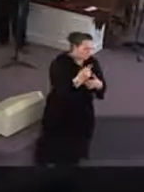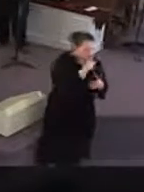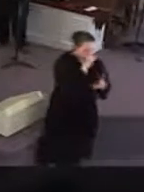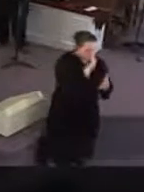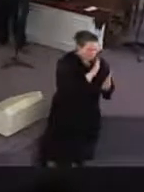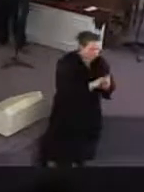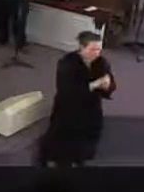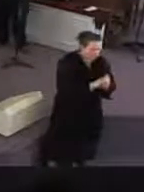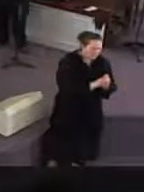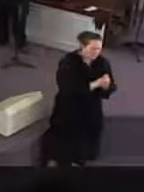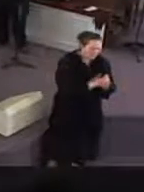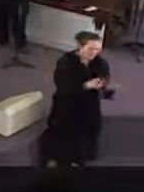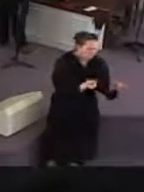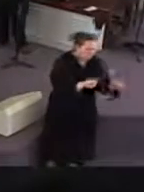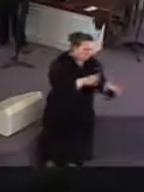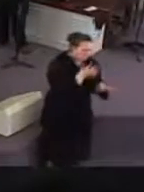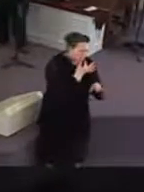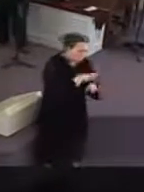at hand.